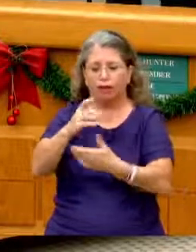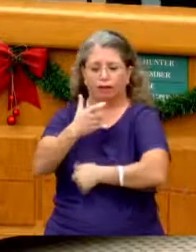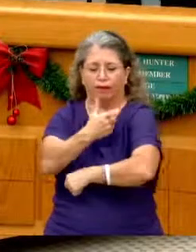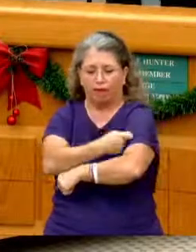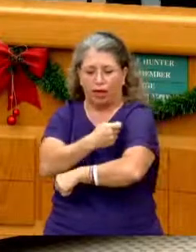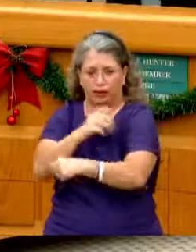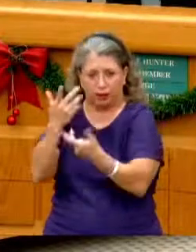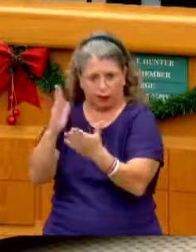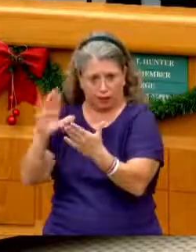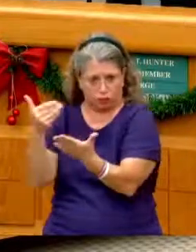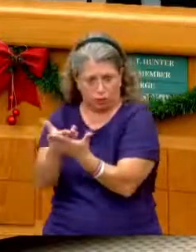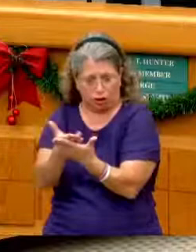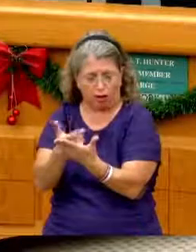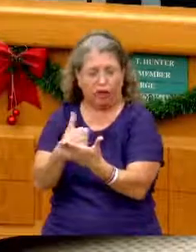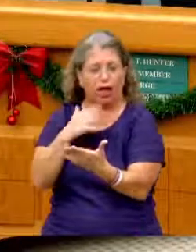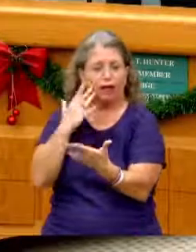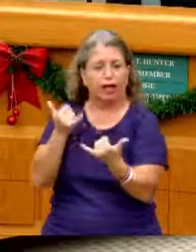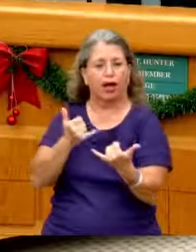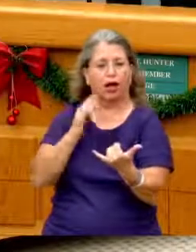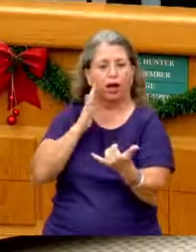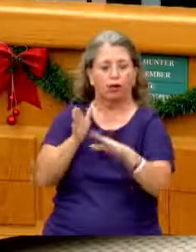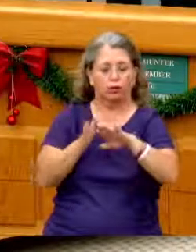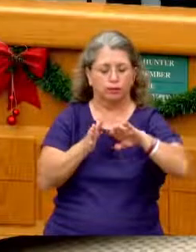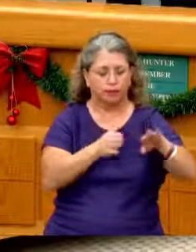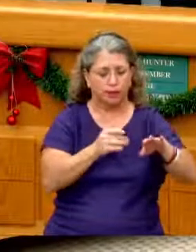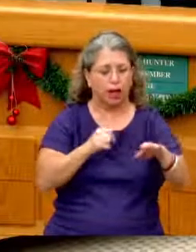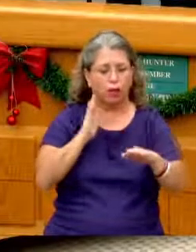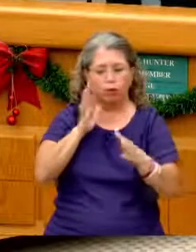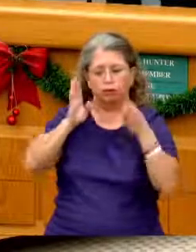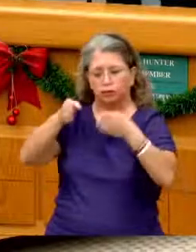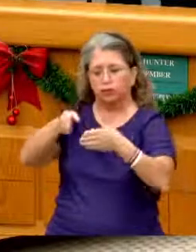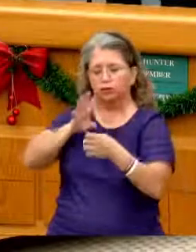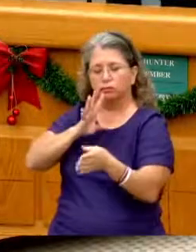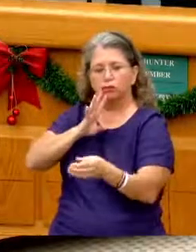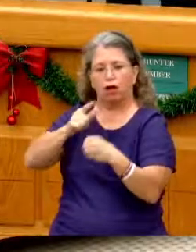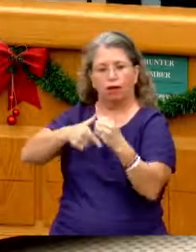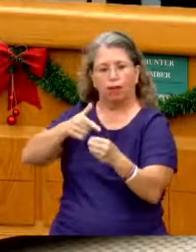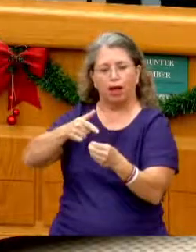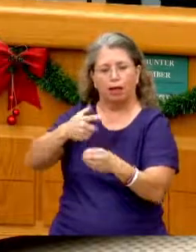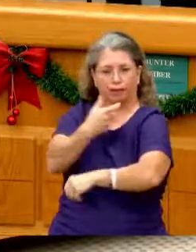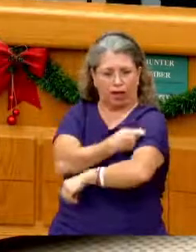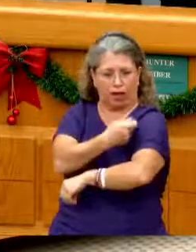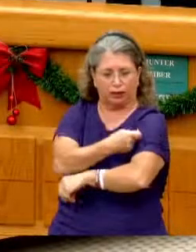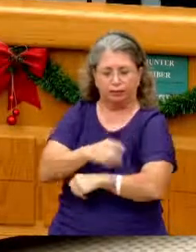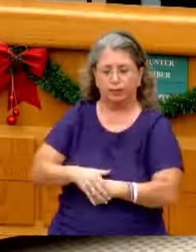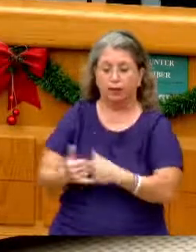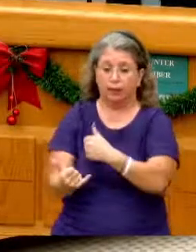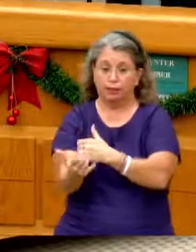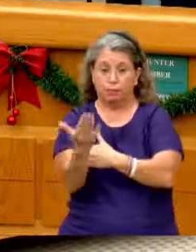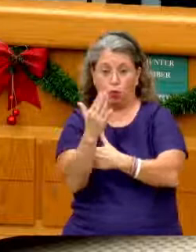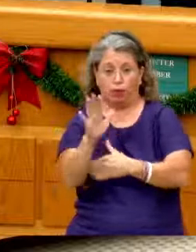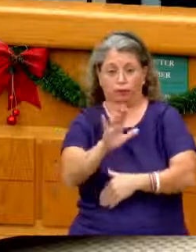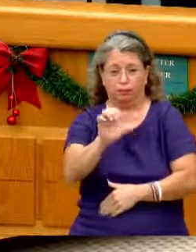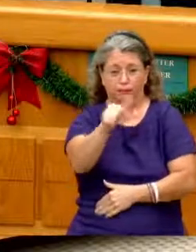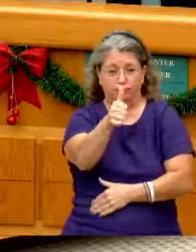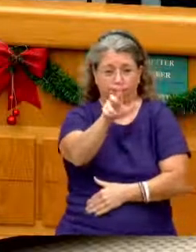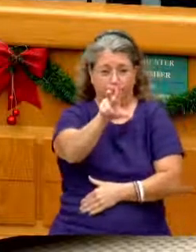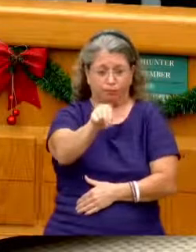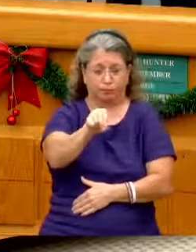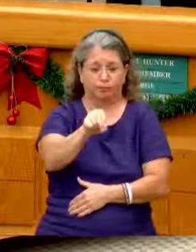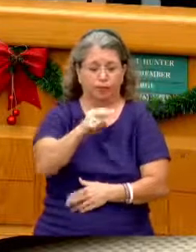about the vaccine. So this morning, right around 10:30 this morning, the Health District